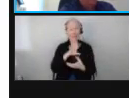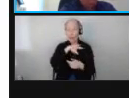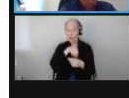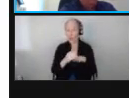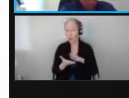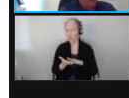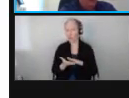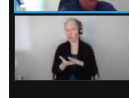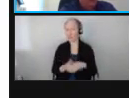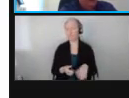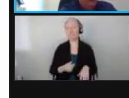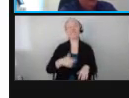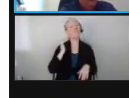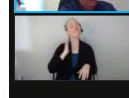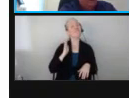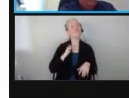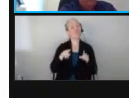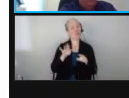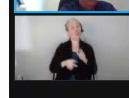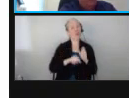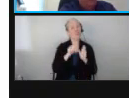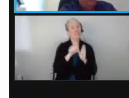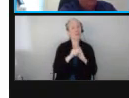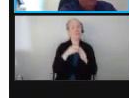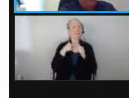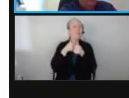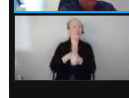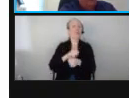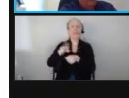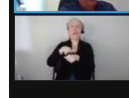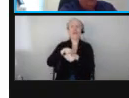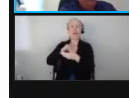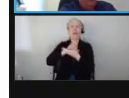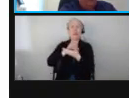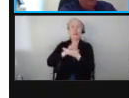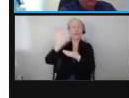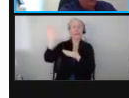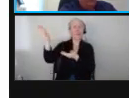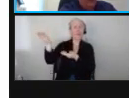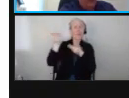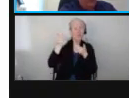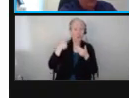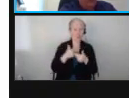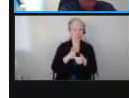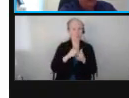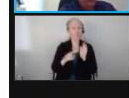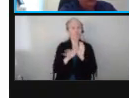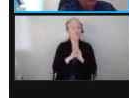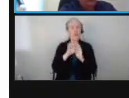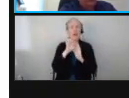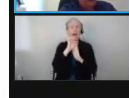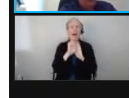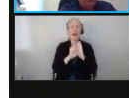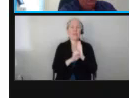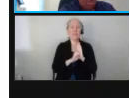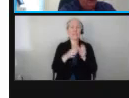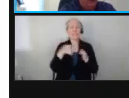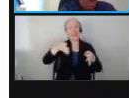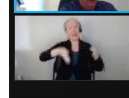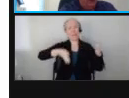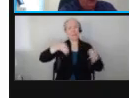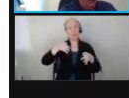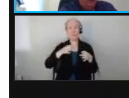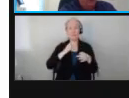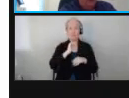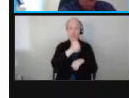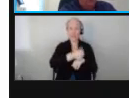in those years, based on National Academy recommendations, an ethics-based decision framework for addressing extraordinarily high risk in